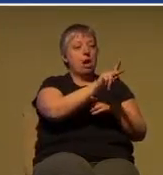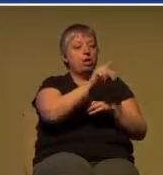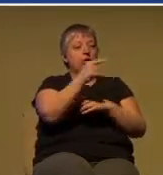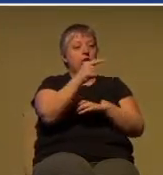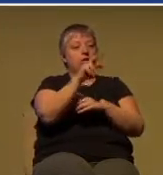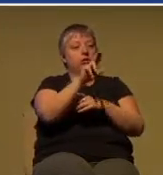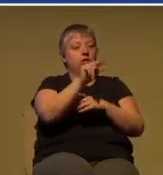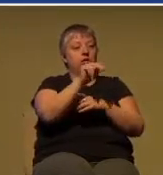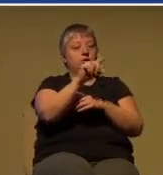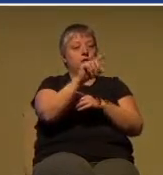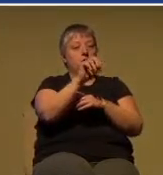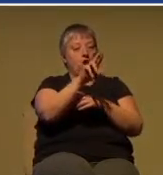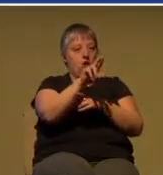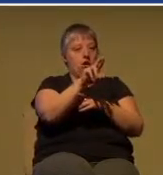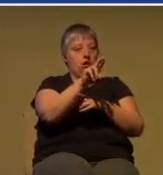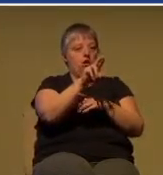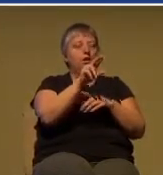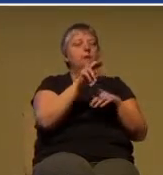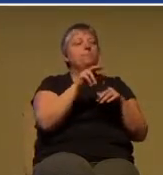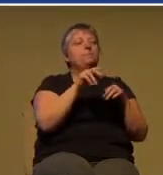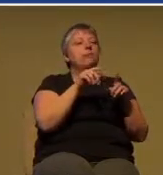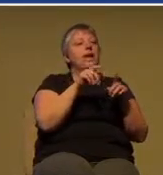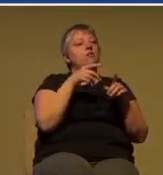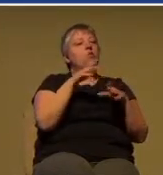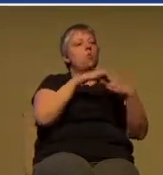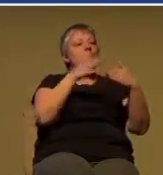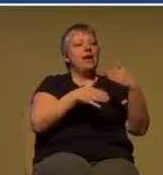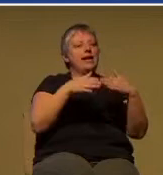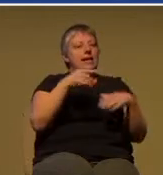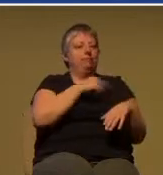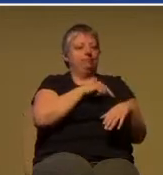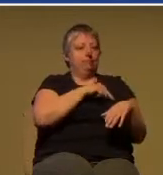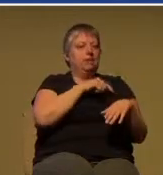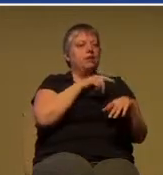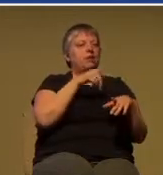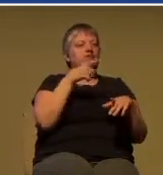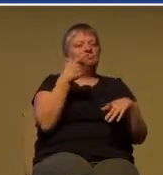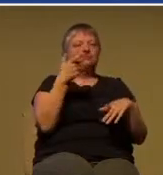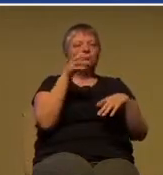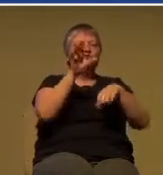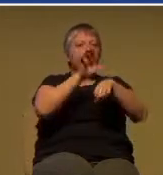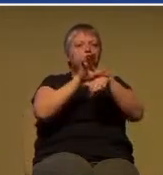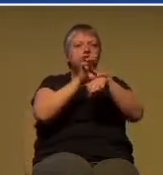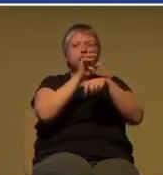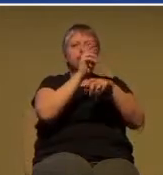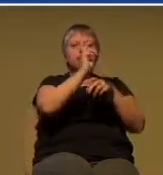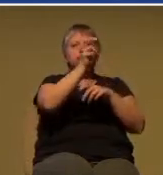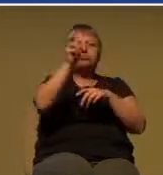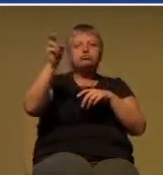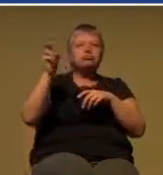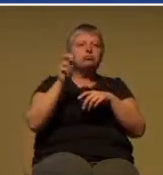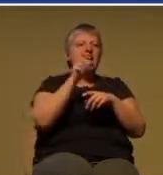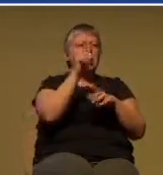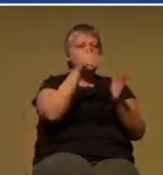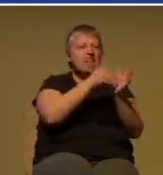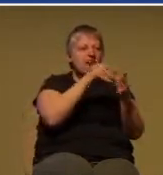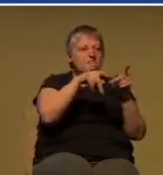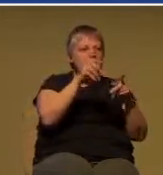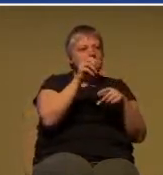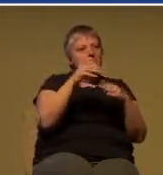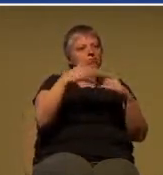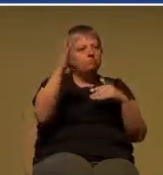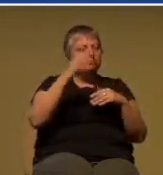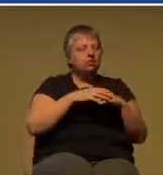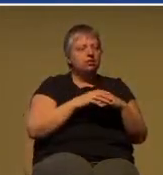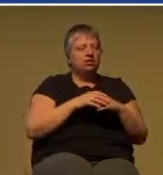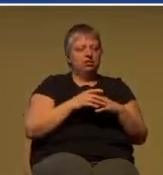weekend seminars for mega churches, 1,000 or more. However, recognizing that most churches in North America are